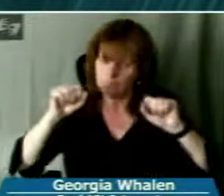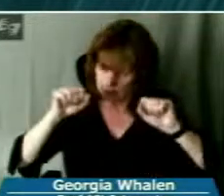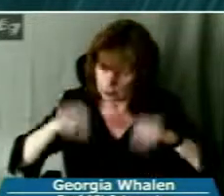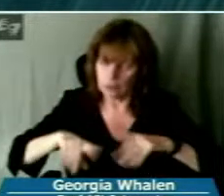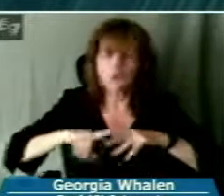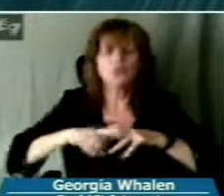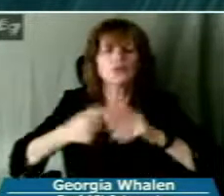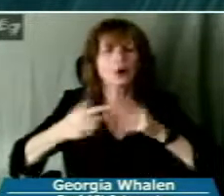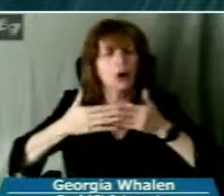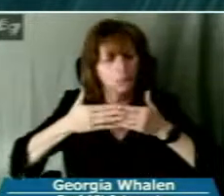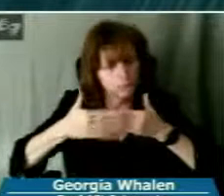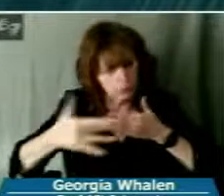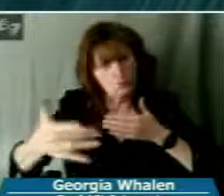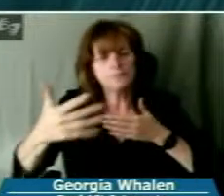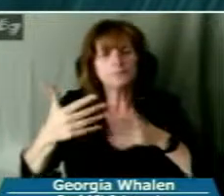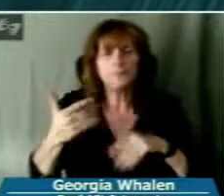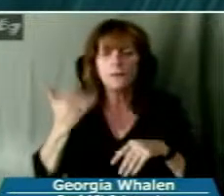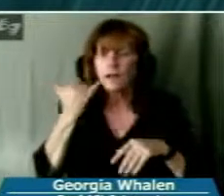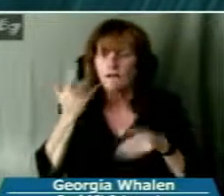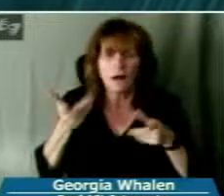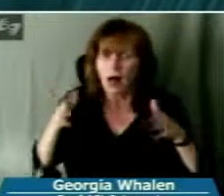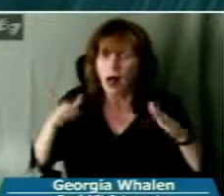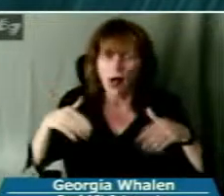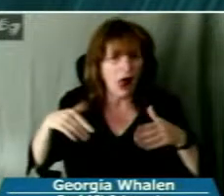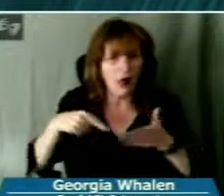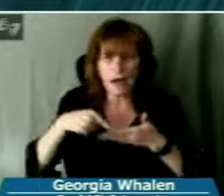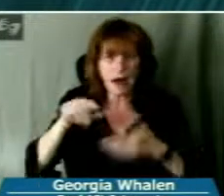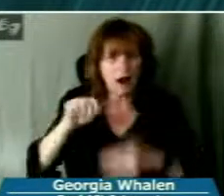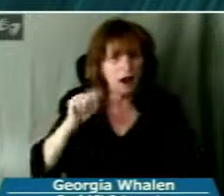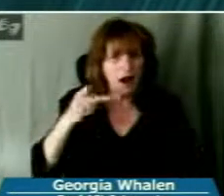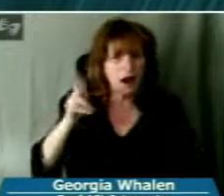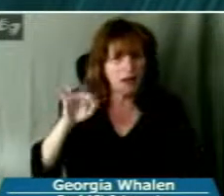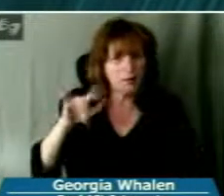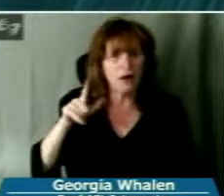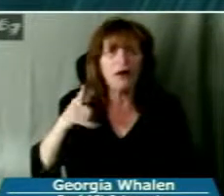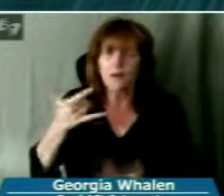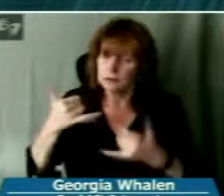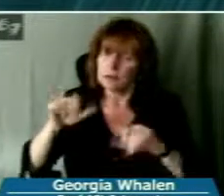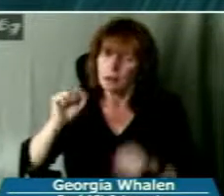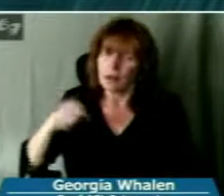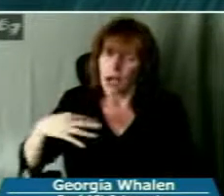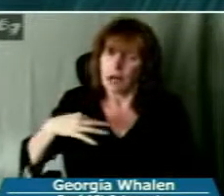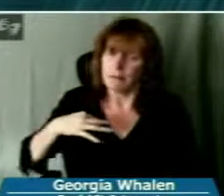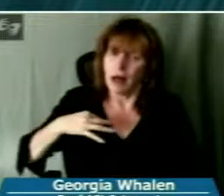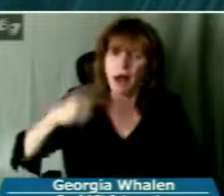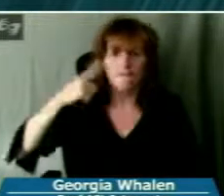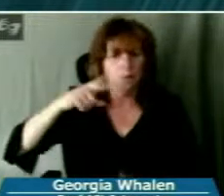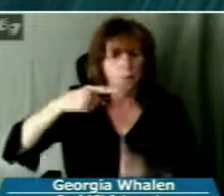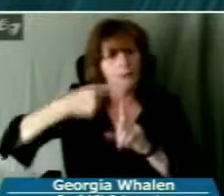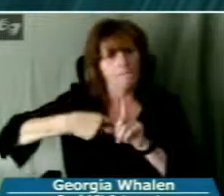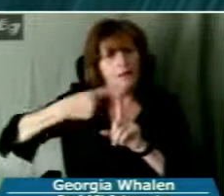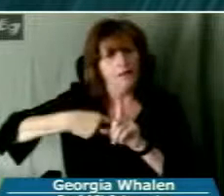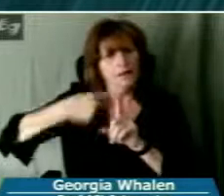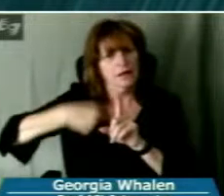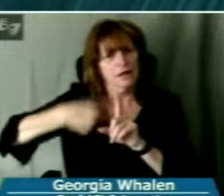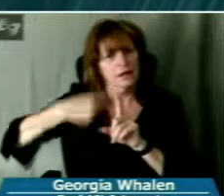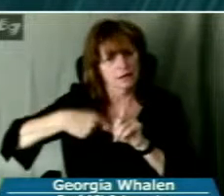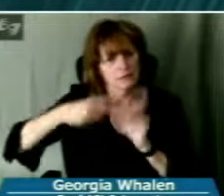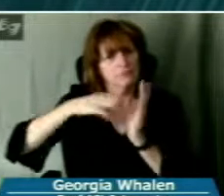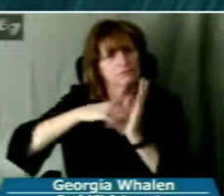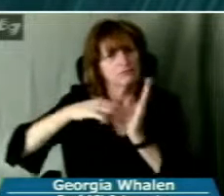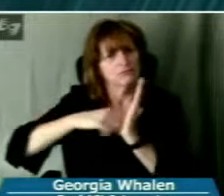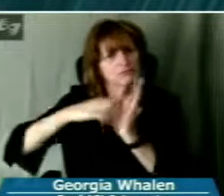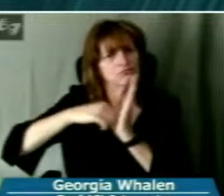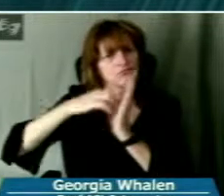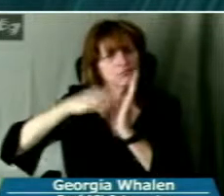April 30th installment has not yet been paid. So taxpayers need to enroll in any monthly pre-authorized payments before